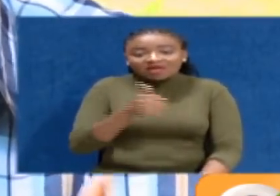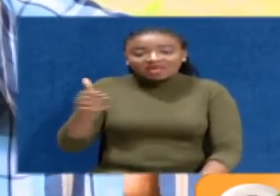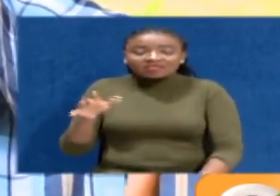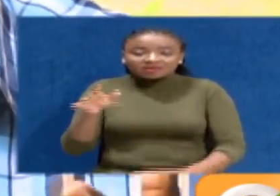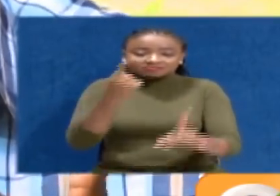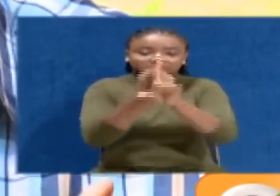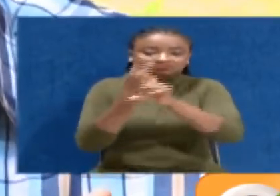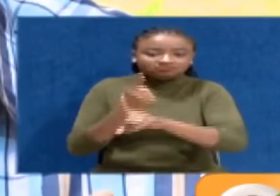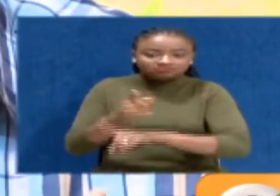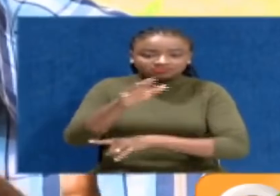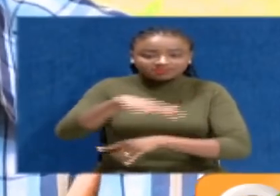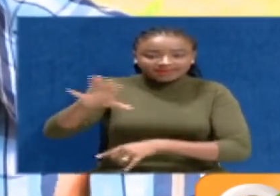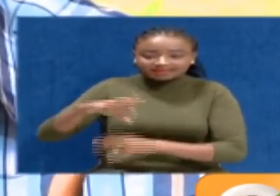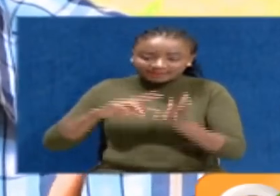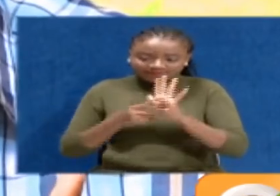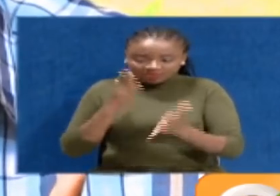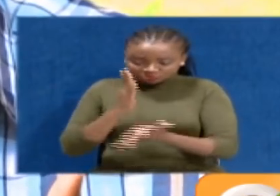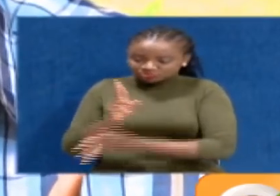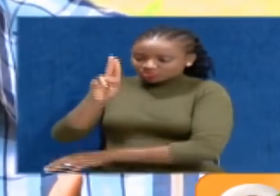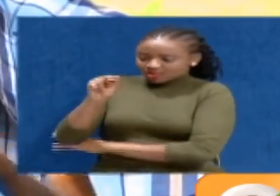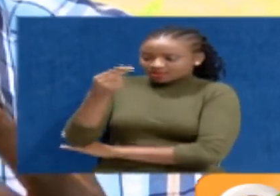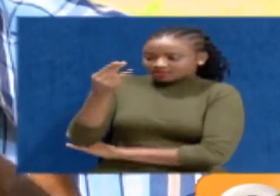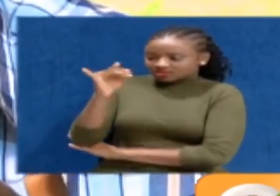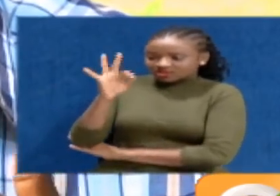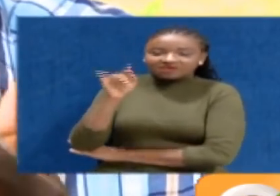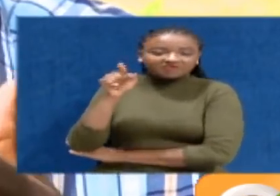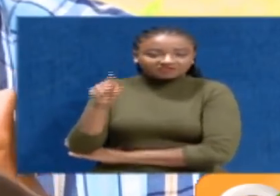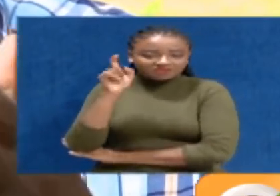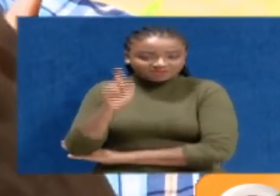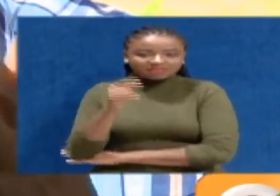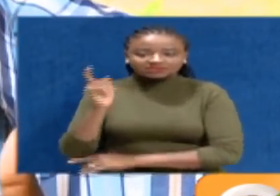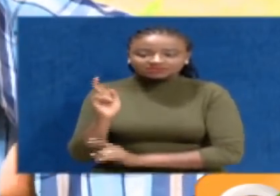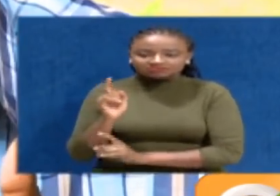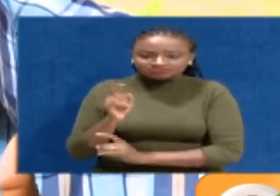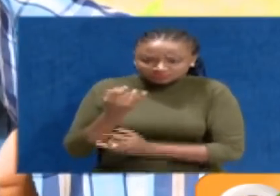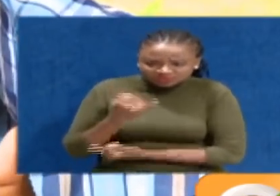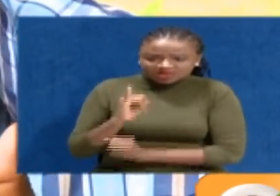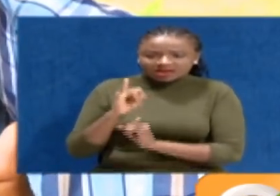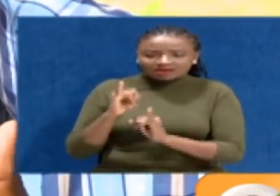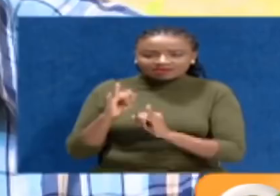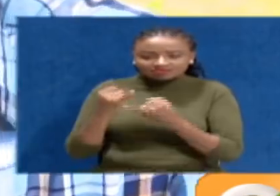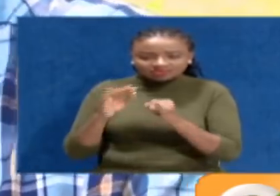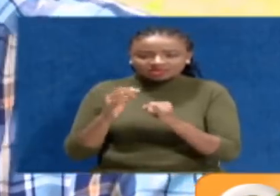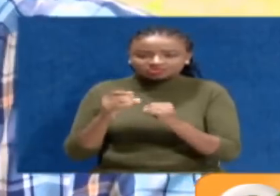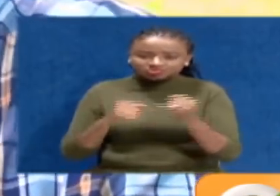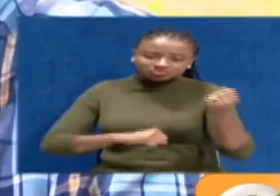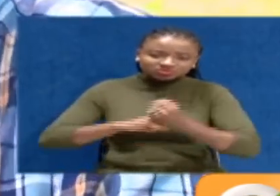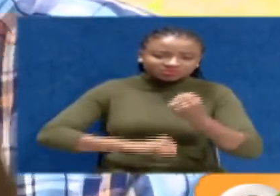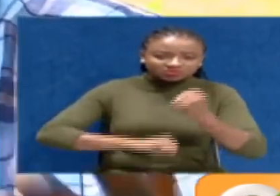places. So, for sure, NHIF should really come in as an intervention